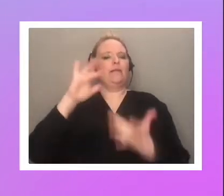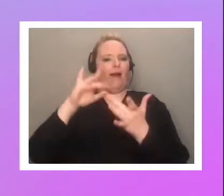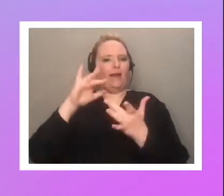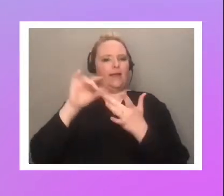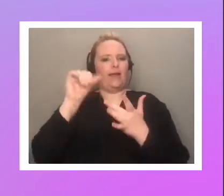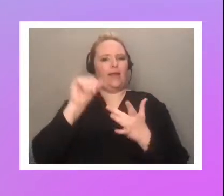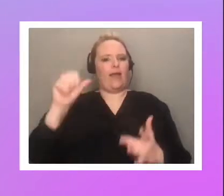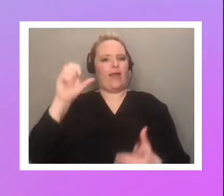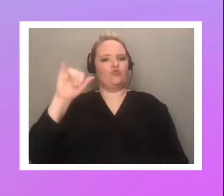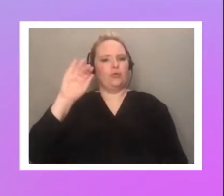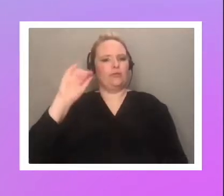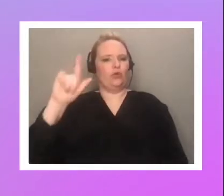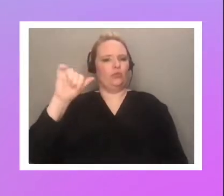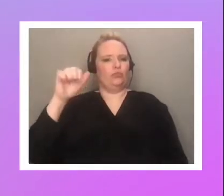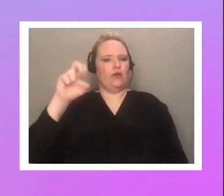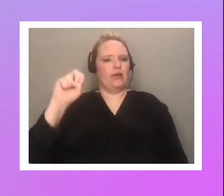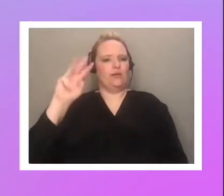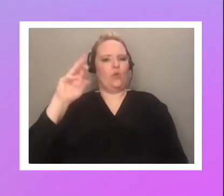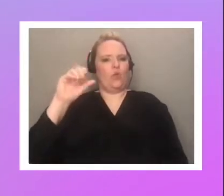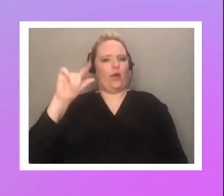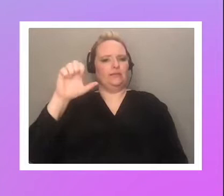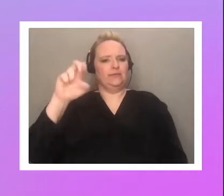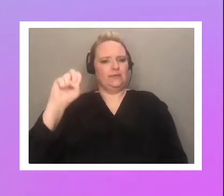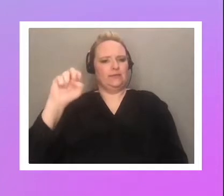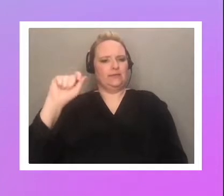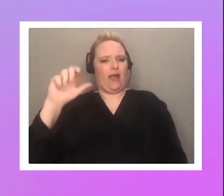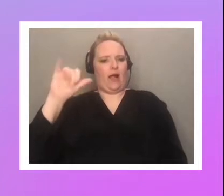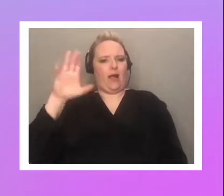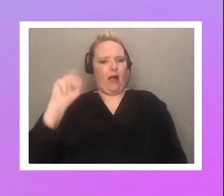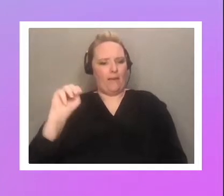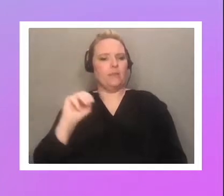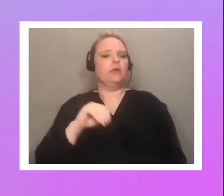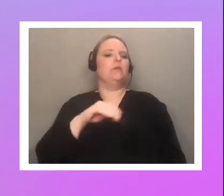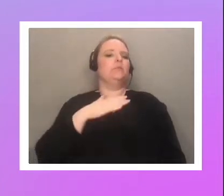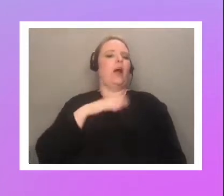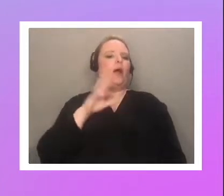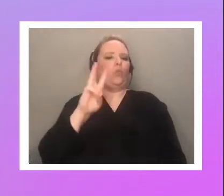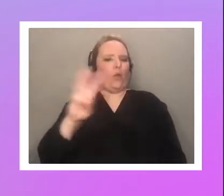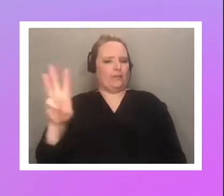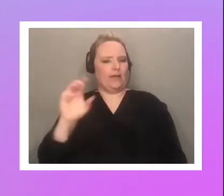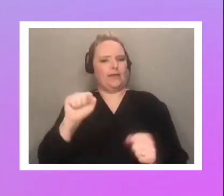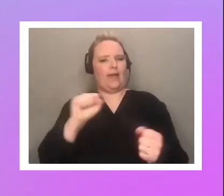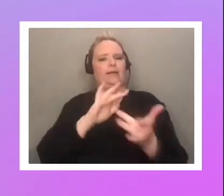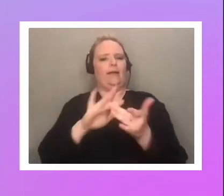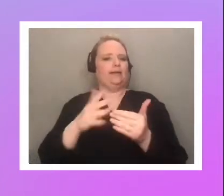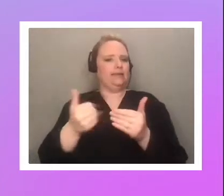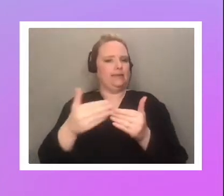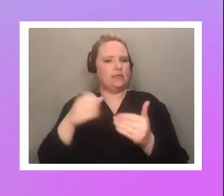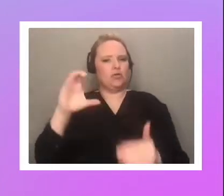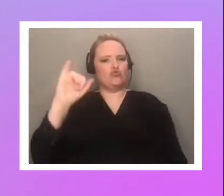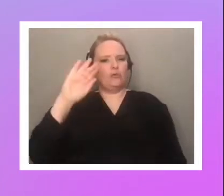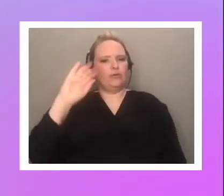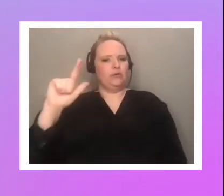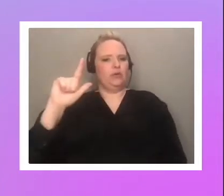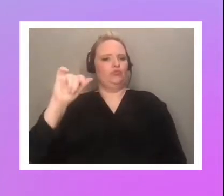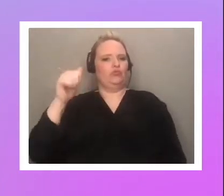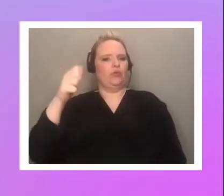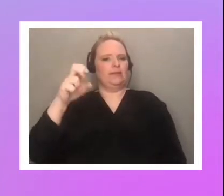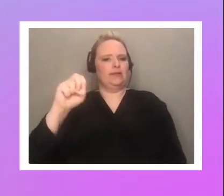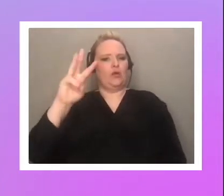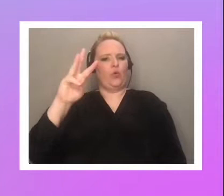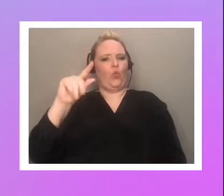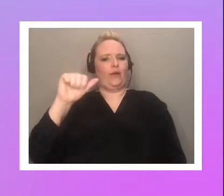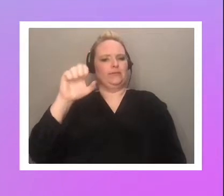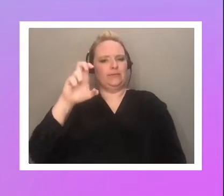crystalprestonwatson.com, or just on my website has every way possible to contact me at